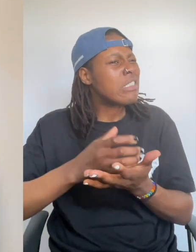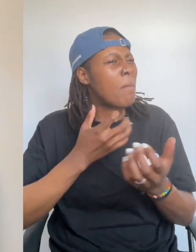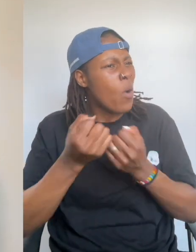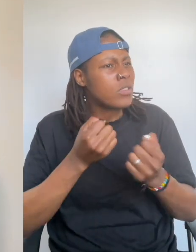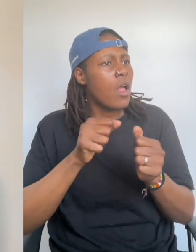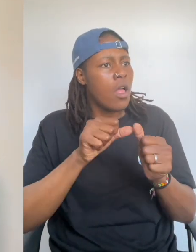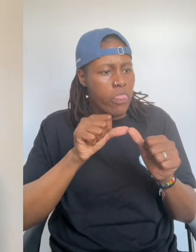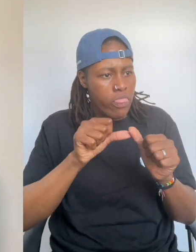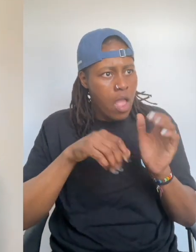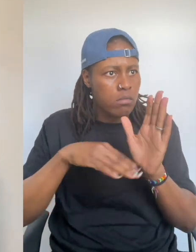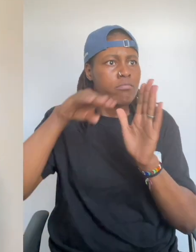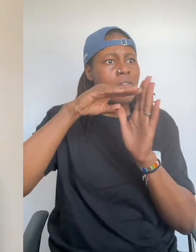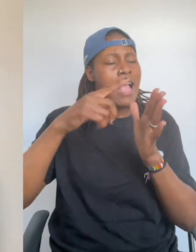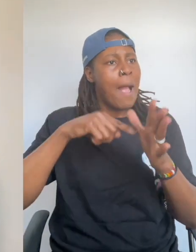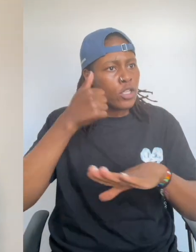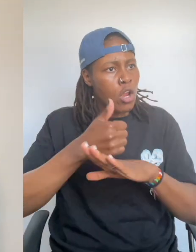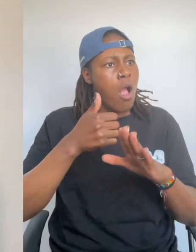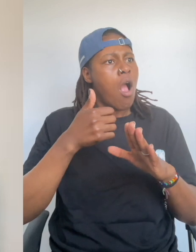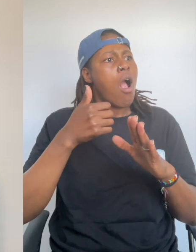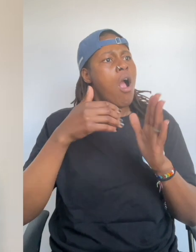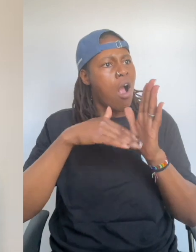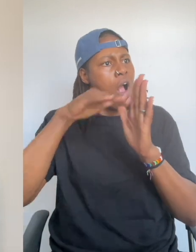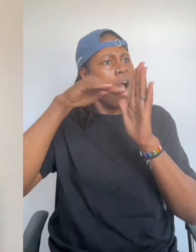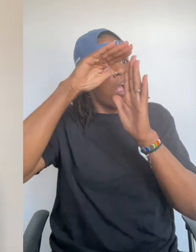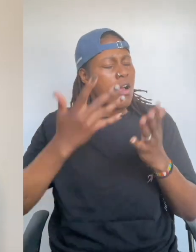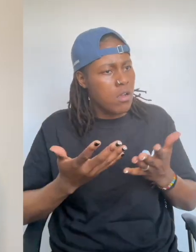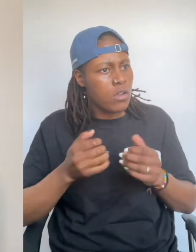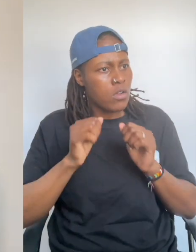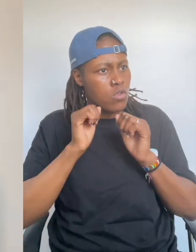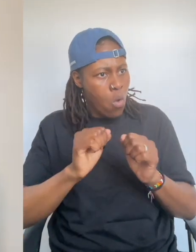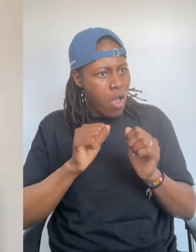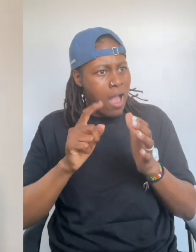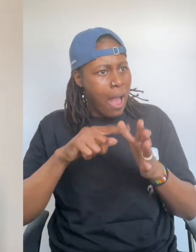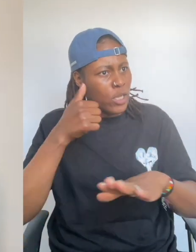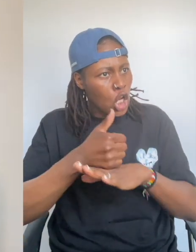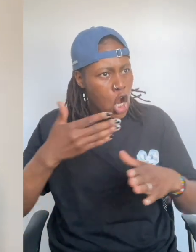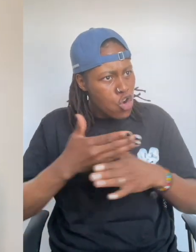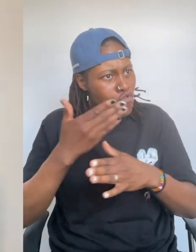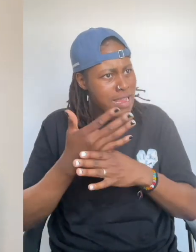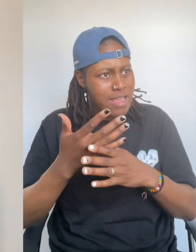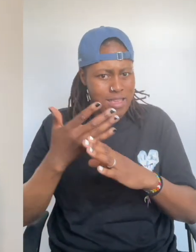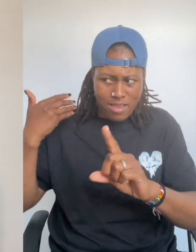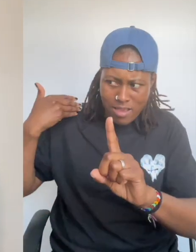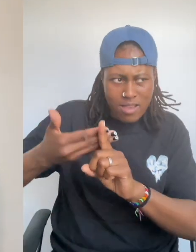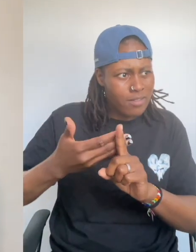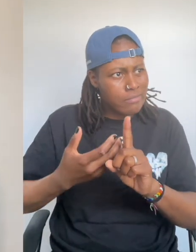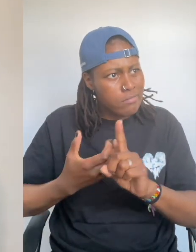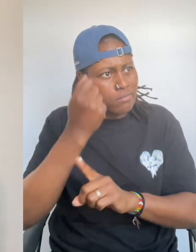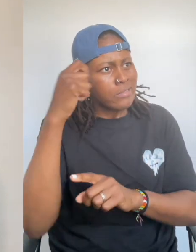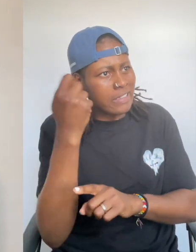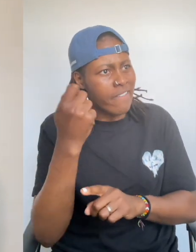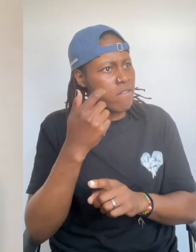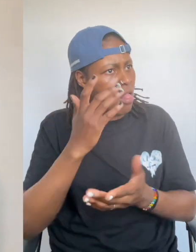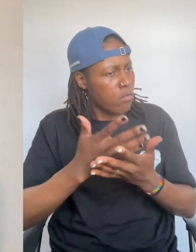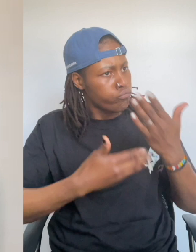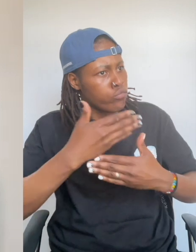through to amateurs, Harringay yeah, Cups, etc. You've had yeah. a pretty successful amateur career so far. Just talk to me about that and what your highlights been so